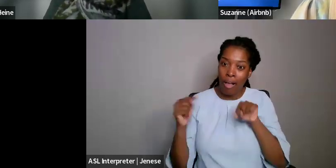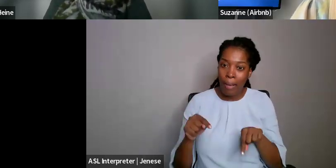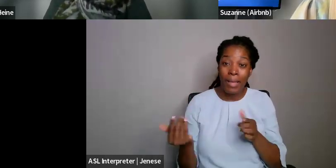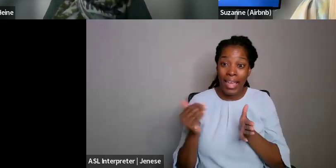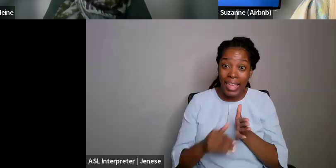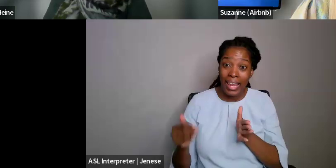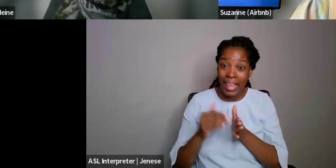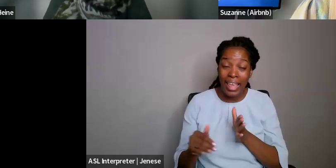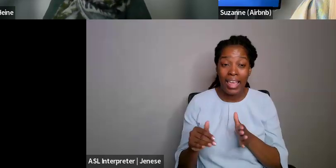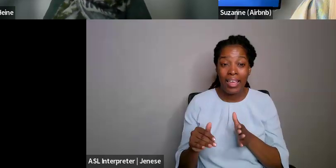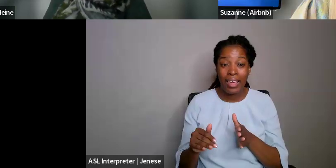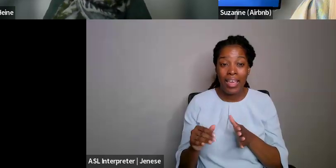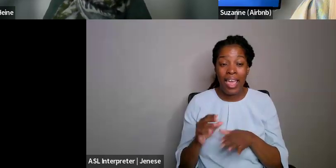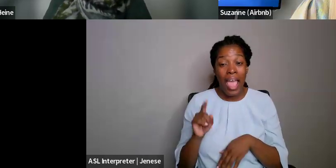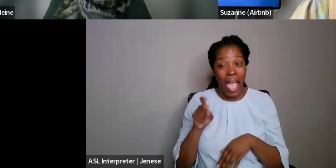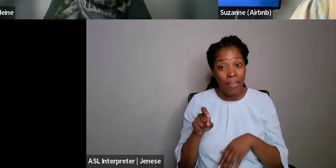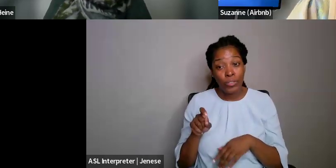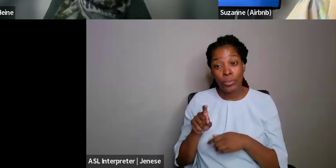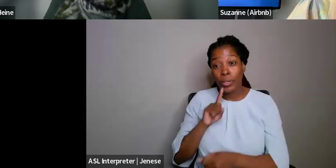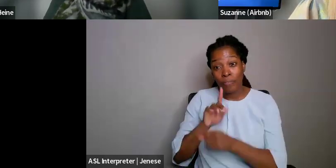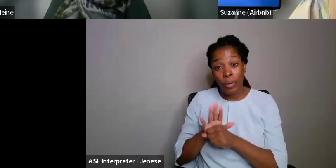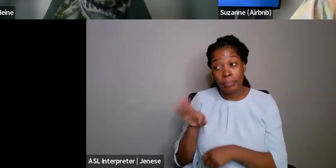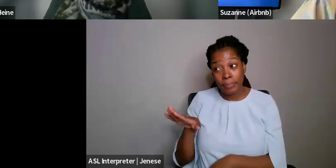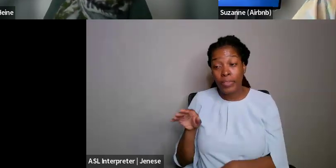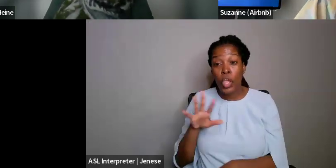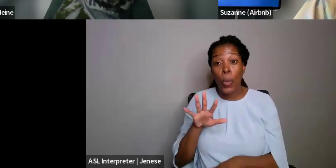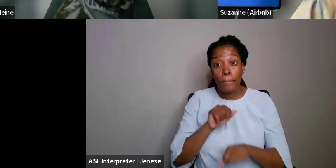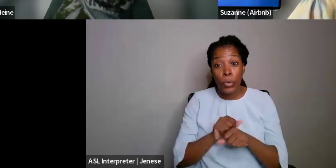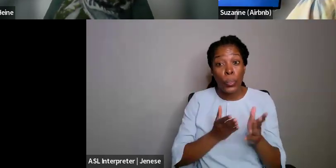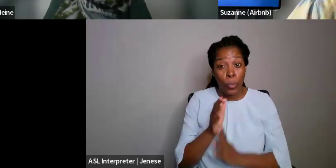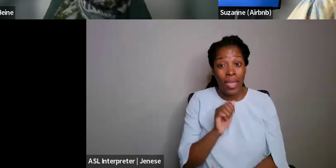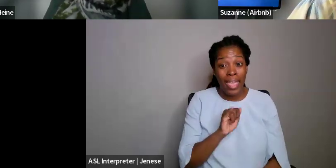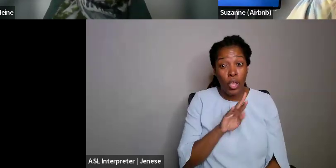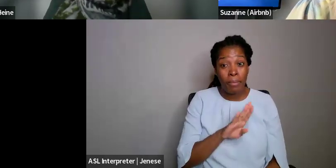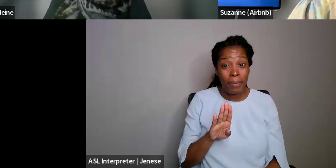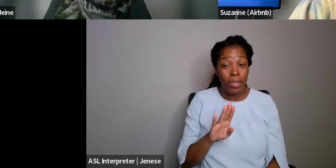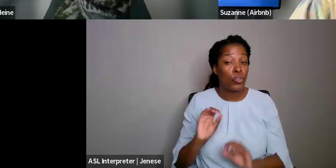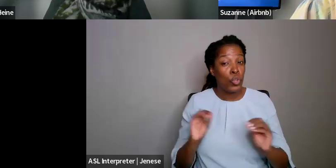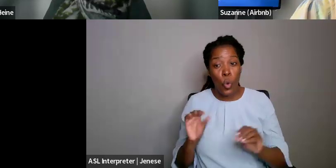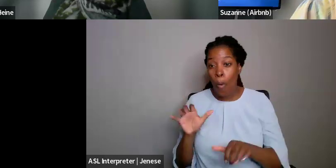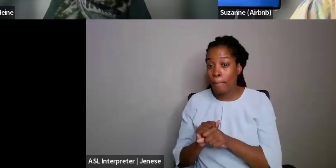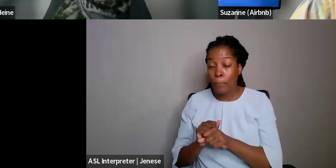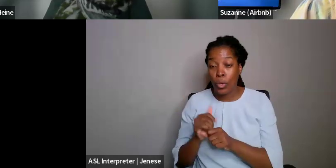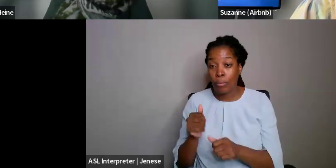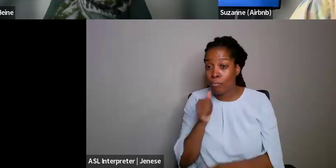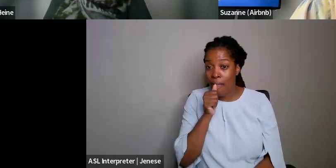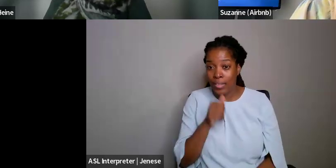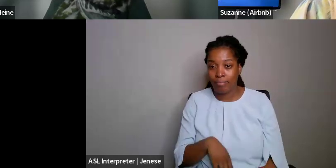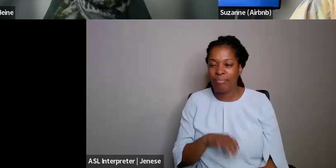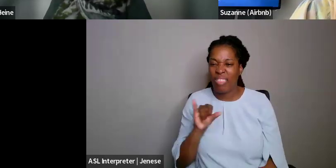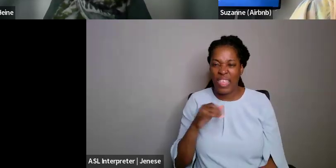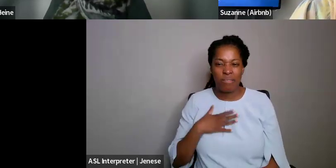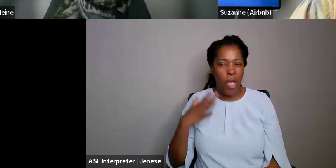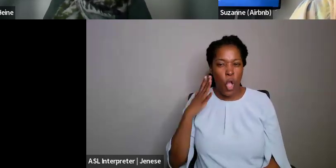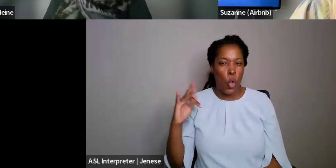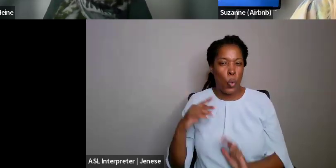quite firm about them booking through Airbnb and not wanting to book privately. So that is my golden rule. I don't like